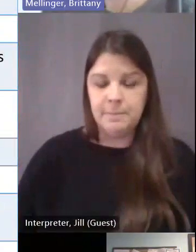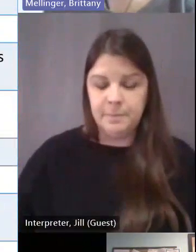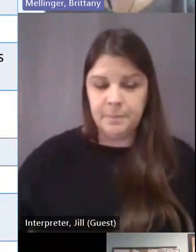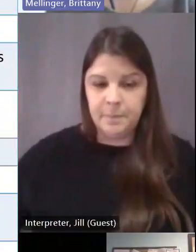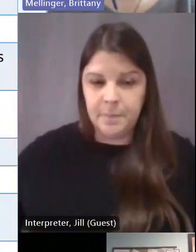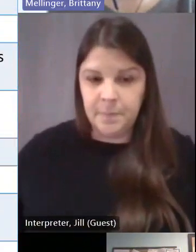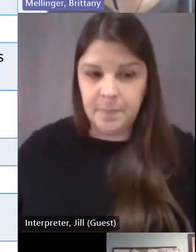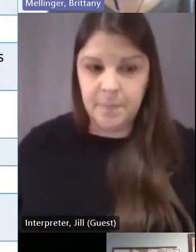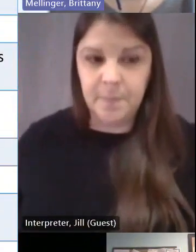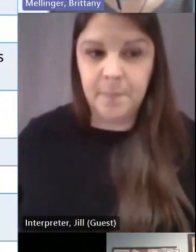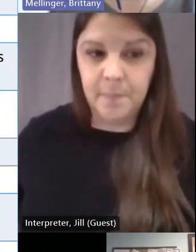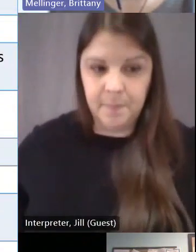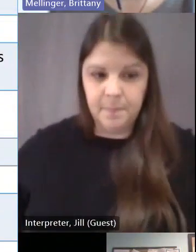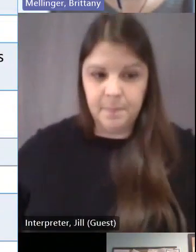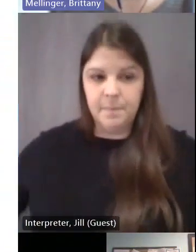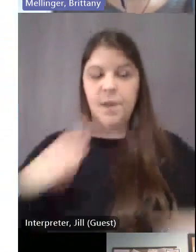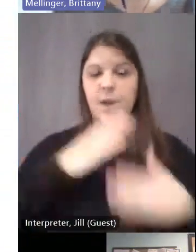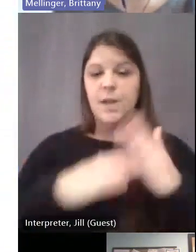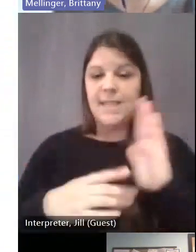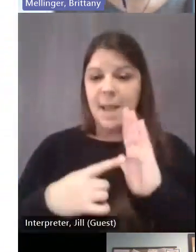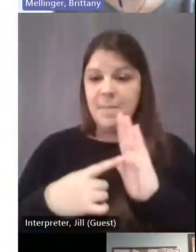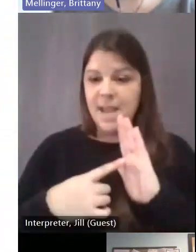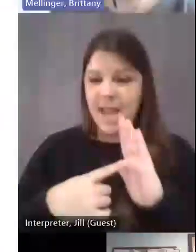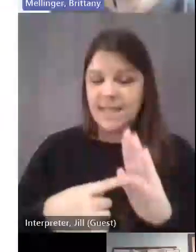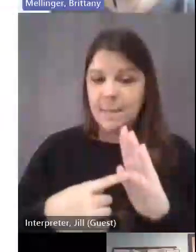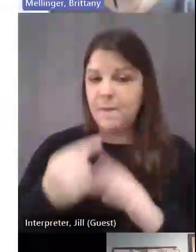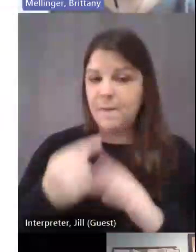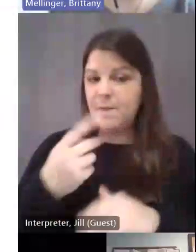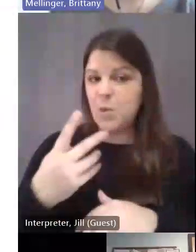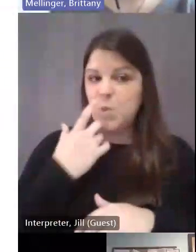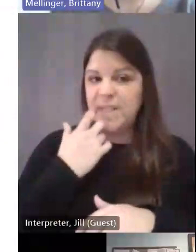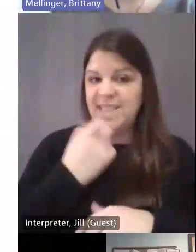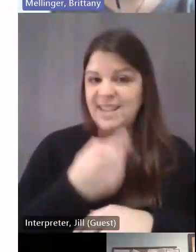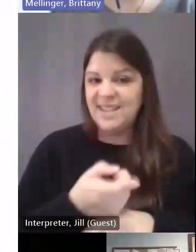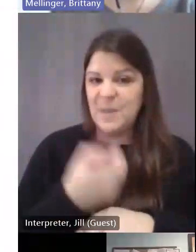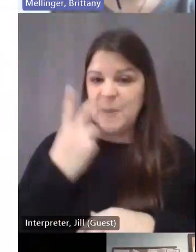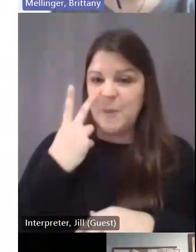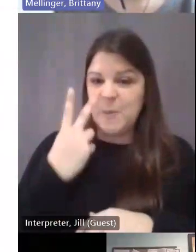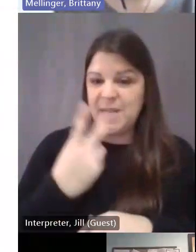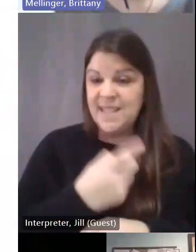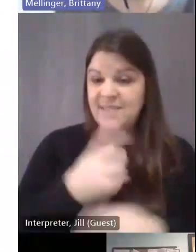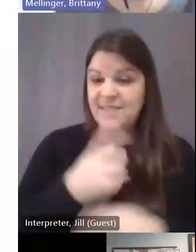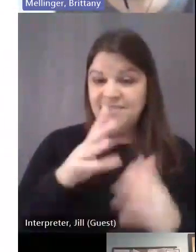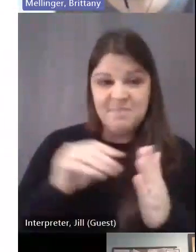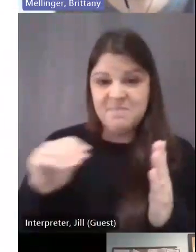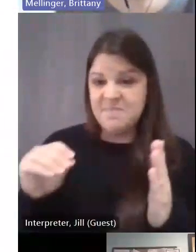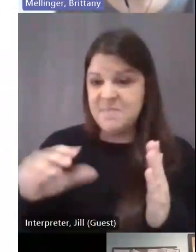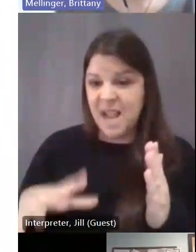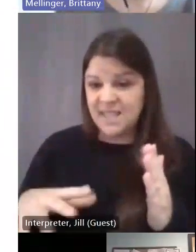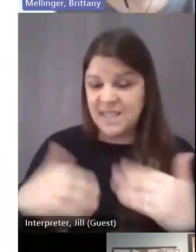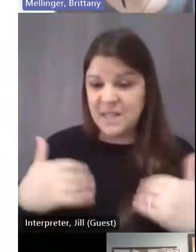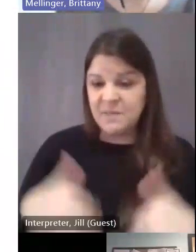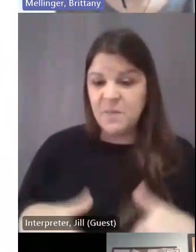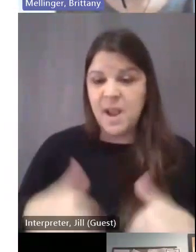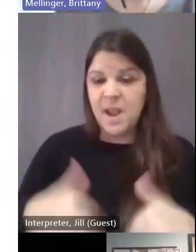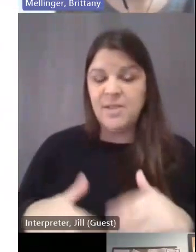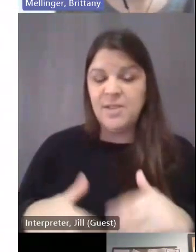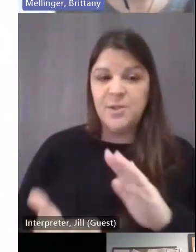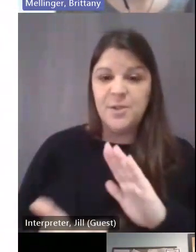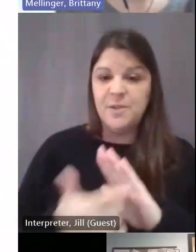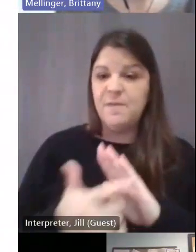So here are some examples of recent housing awards. You can see it can get very expensive to